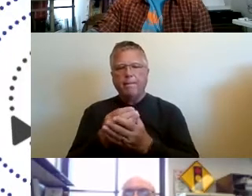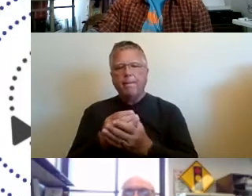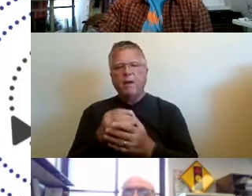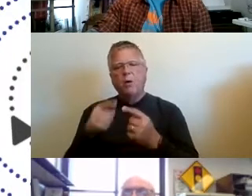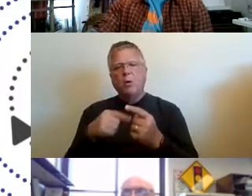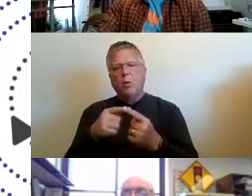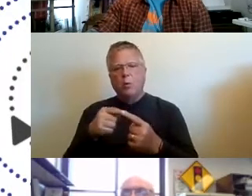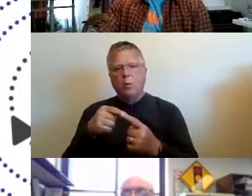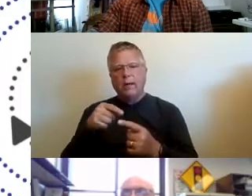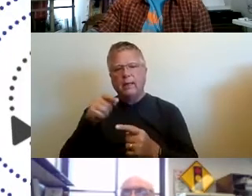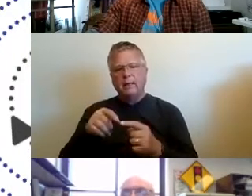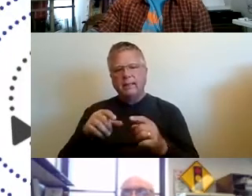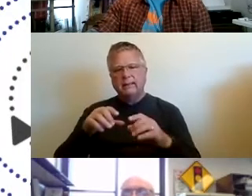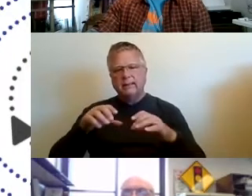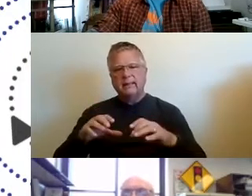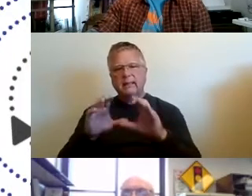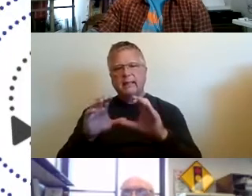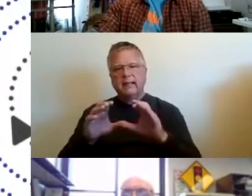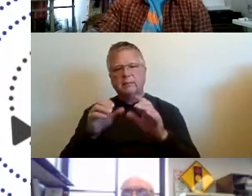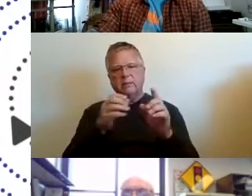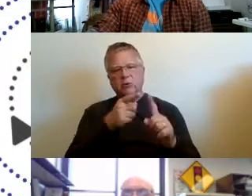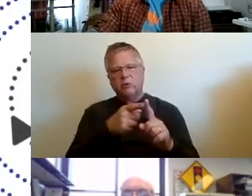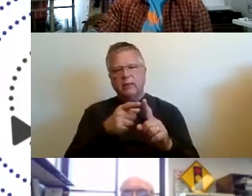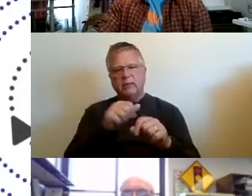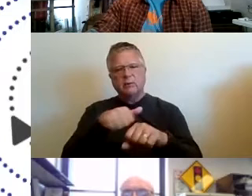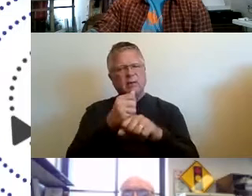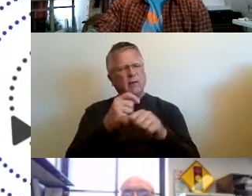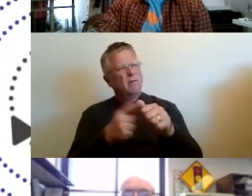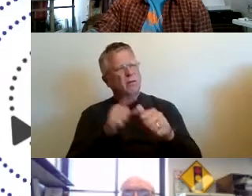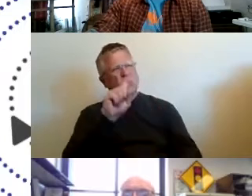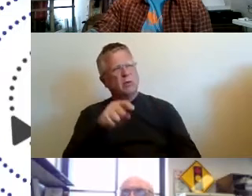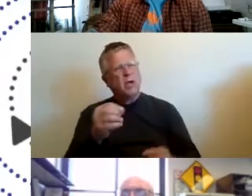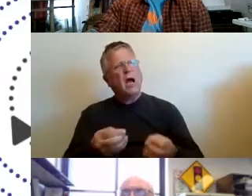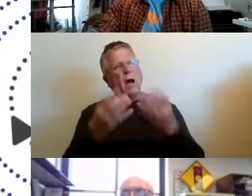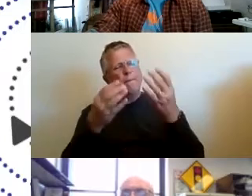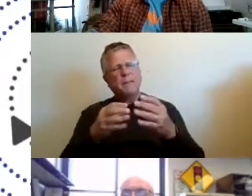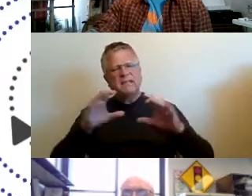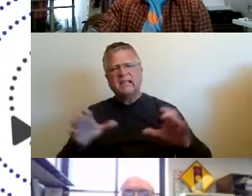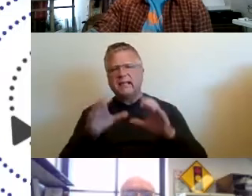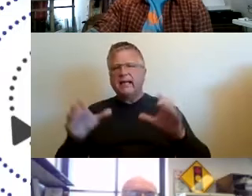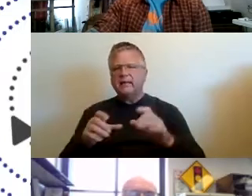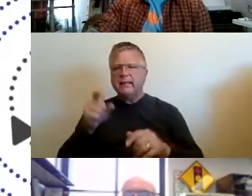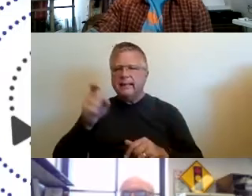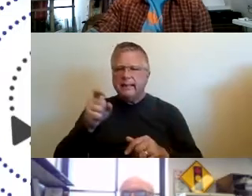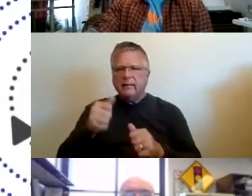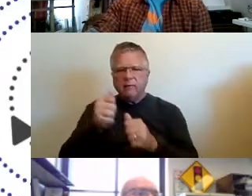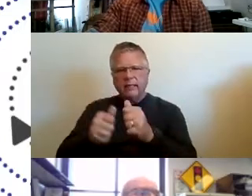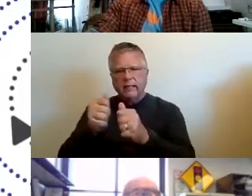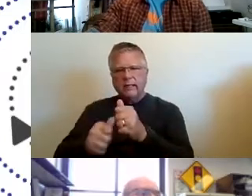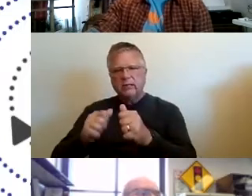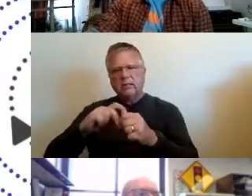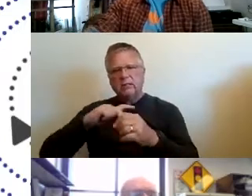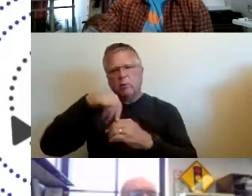this engagement strategy was set up, the initial question was how much engagement is needed for each of the project. And for